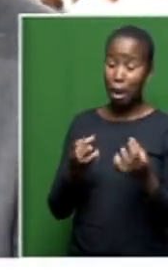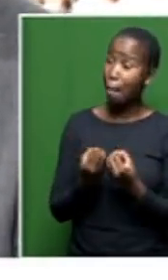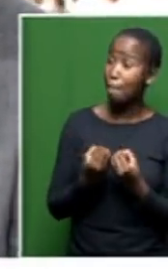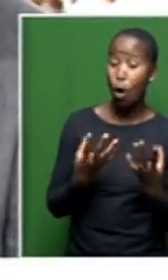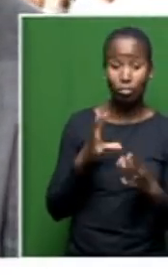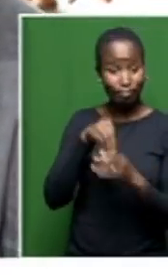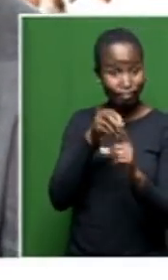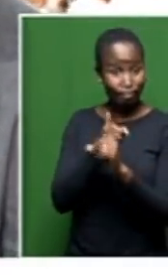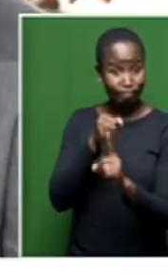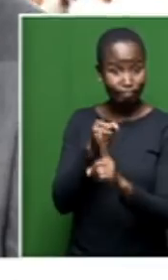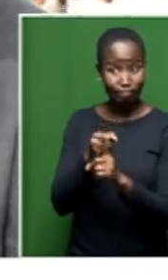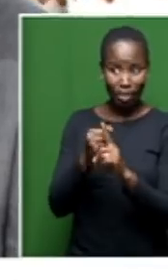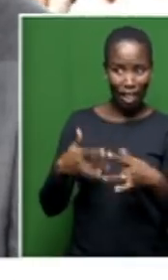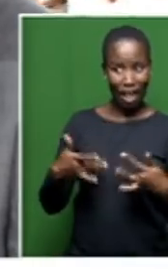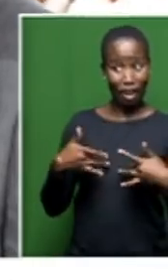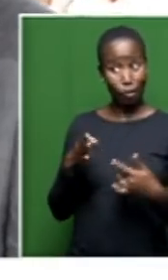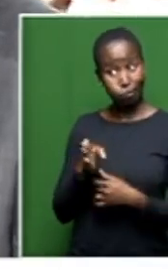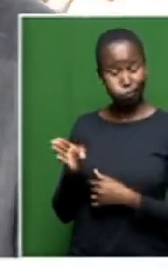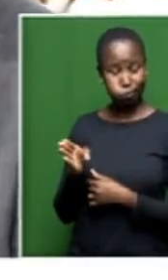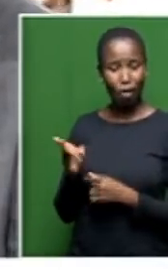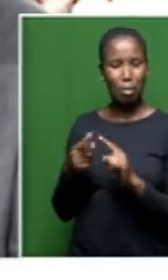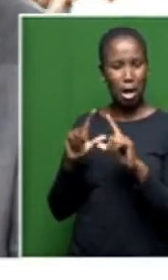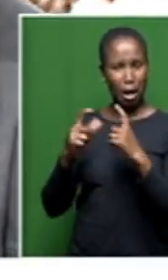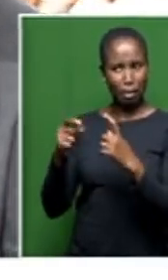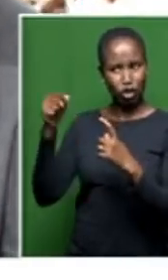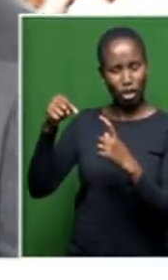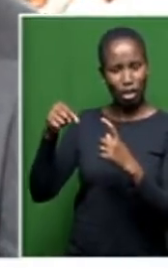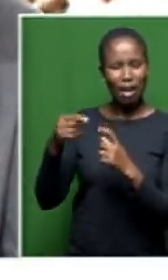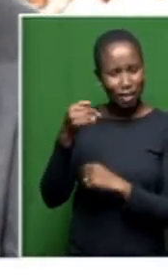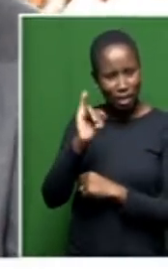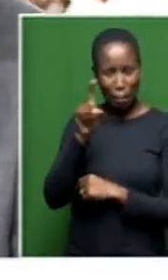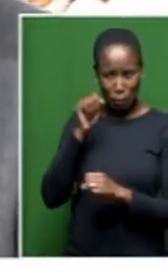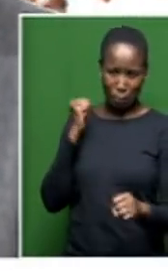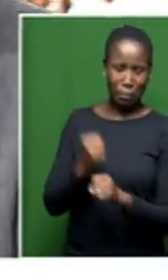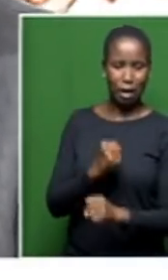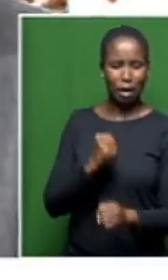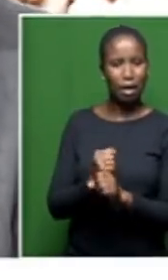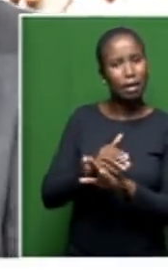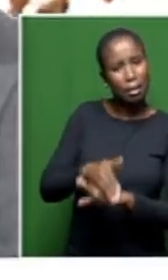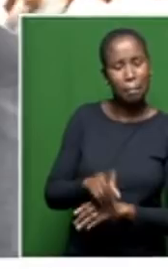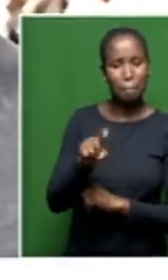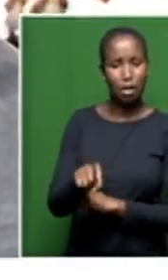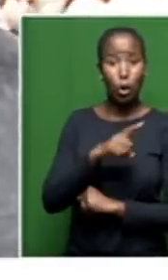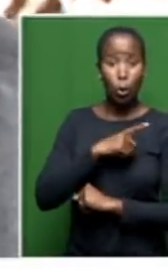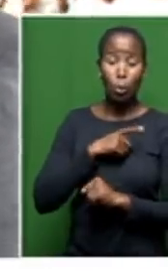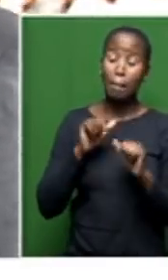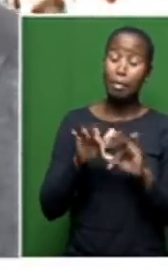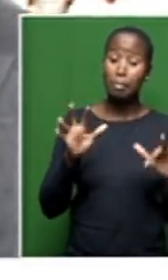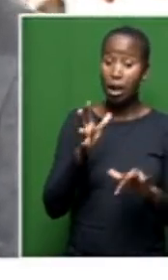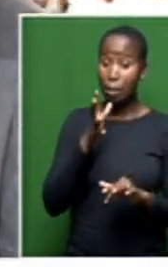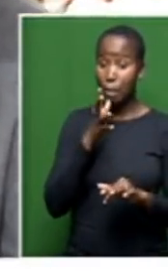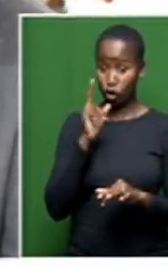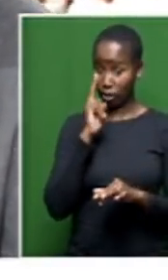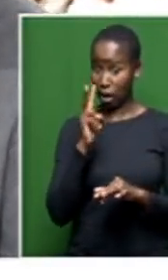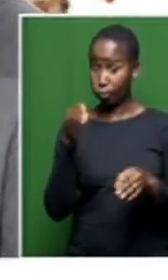The Truth and Reconciliation Commissions still has a lot of work that is still outstanding. Many of these people that you see here